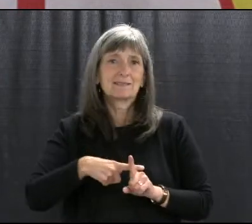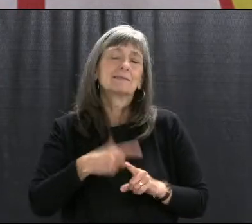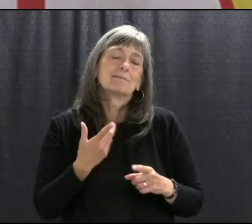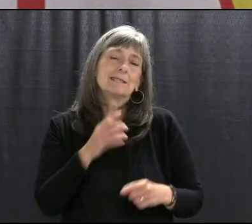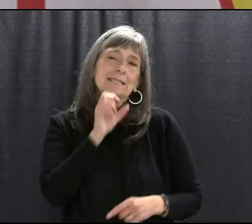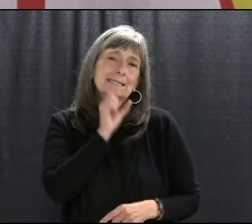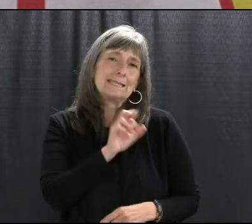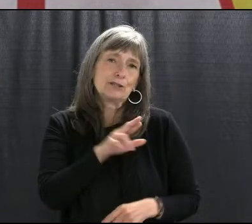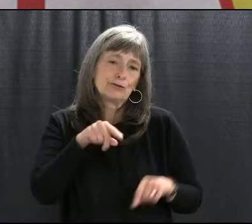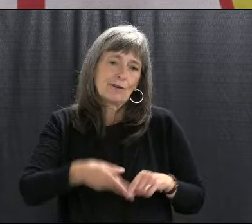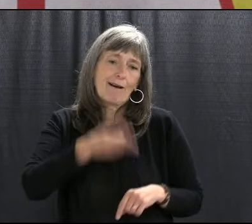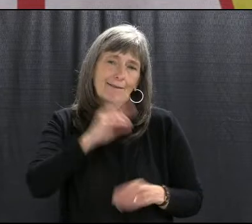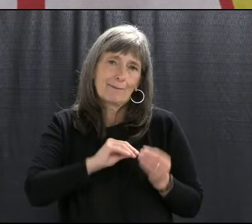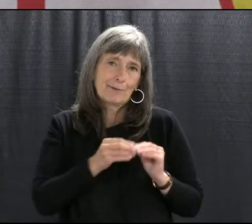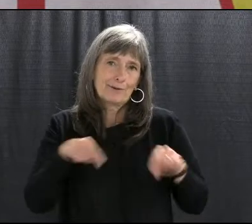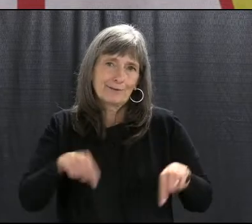But